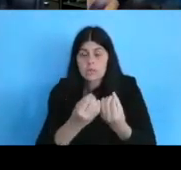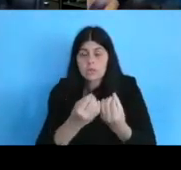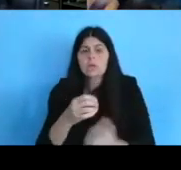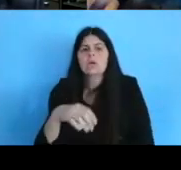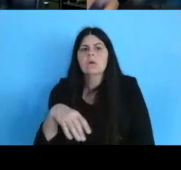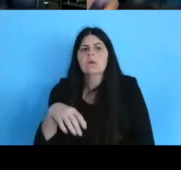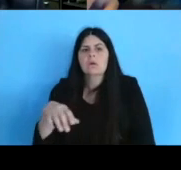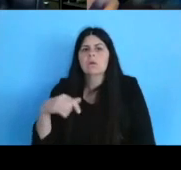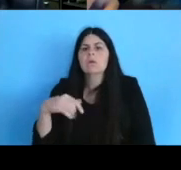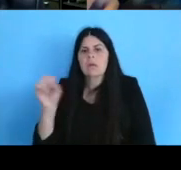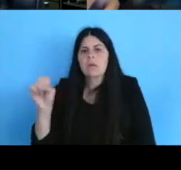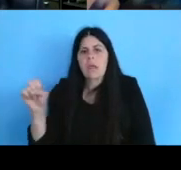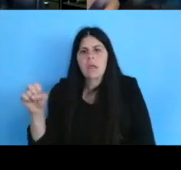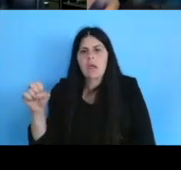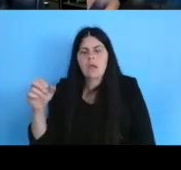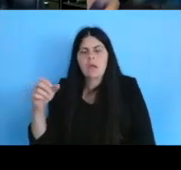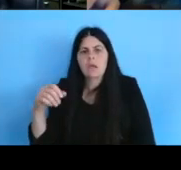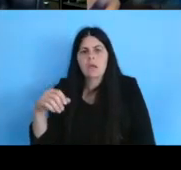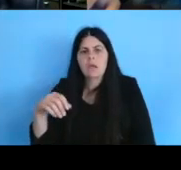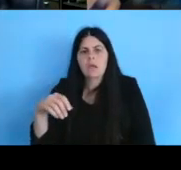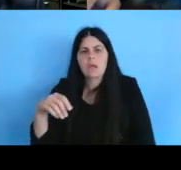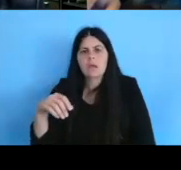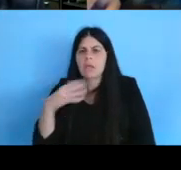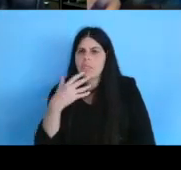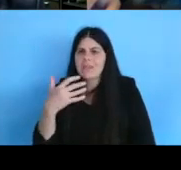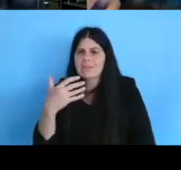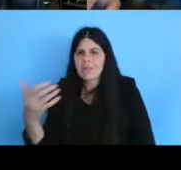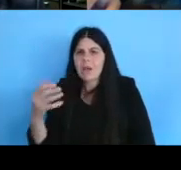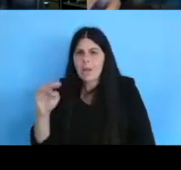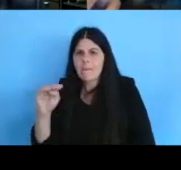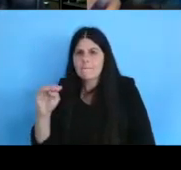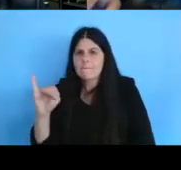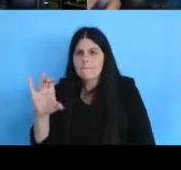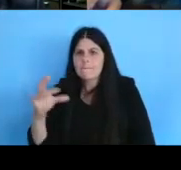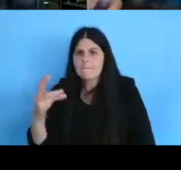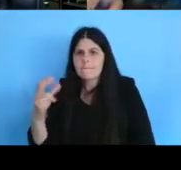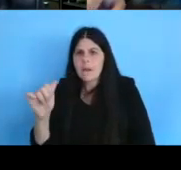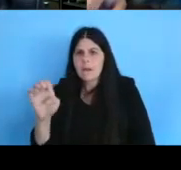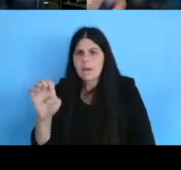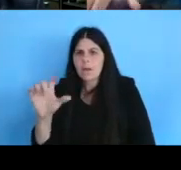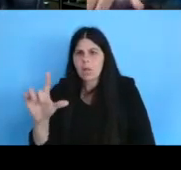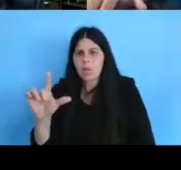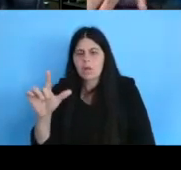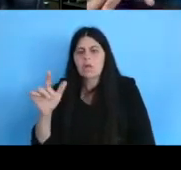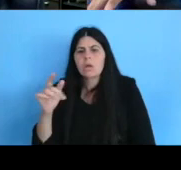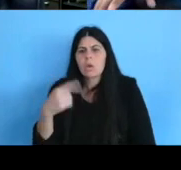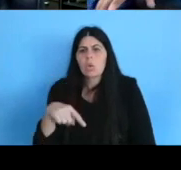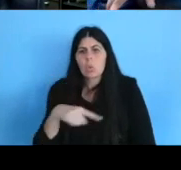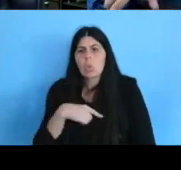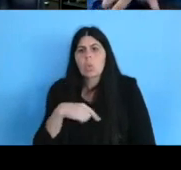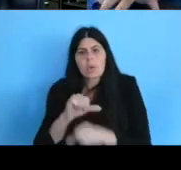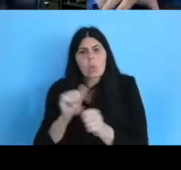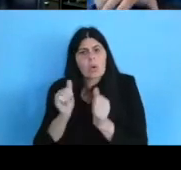off. Yeah, thanks a lot, Michael. And yeah, we work very closely with